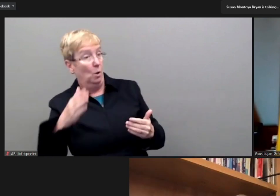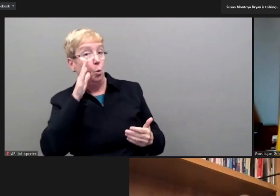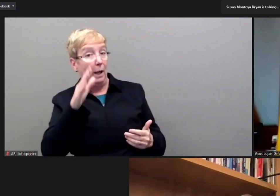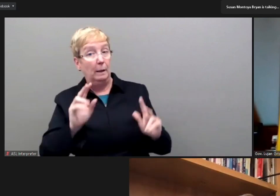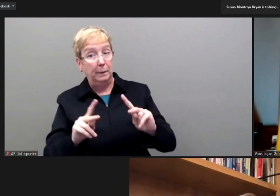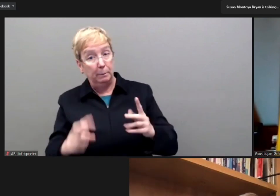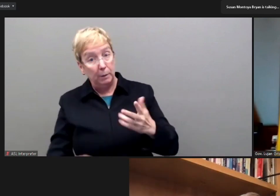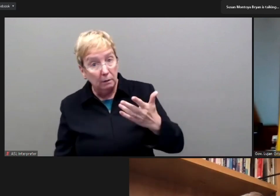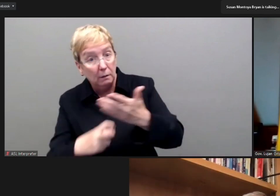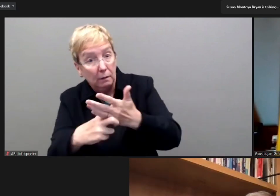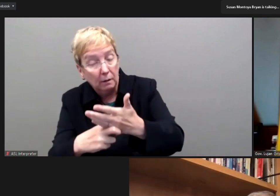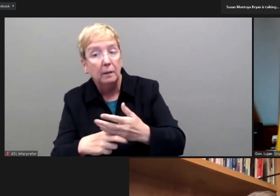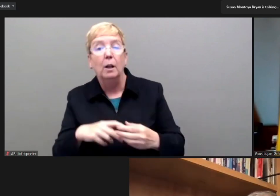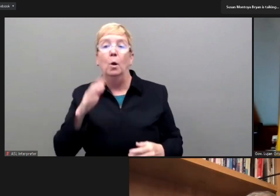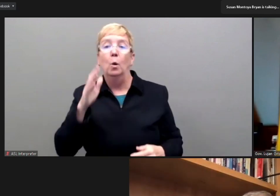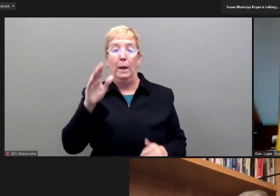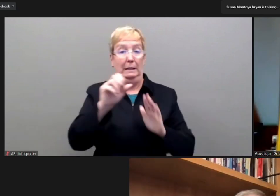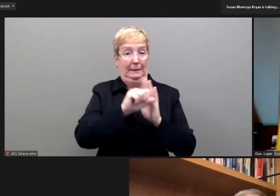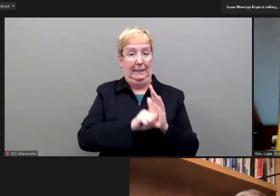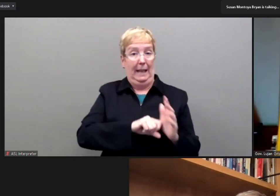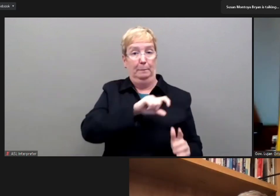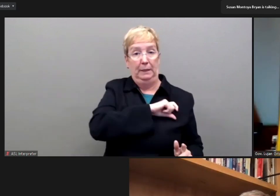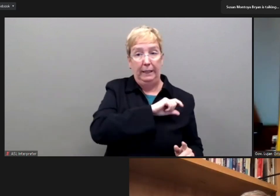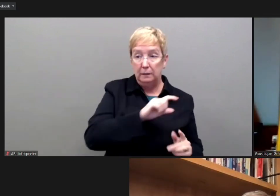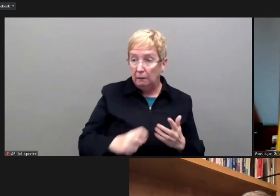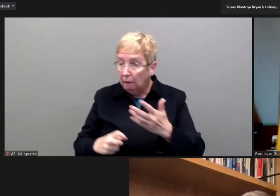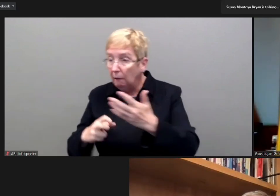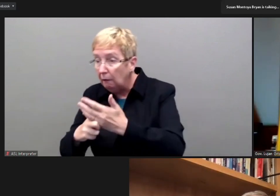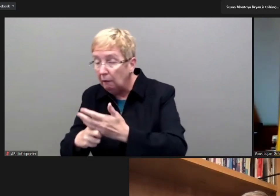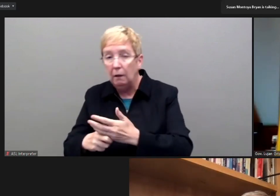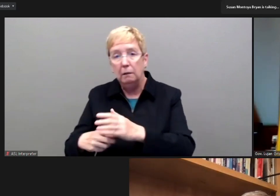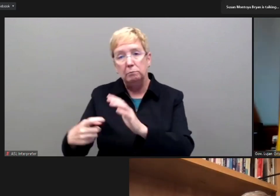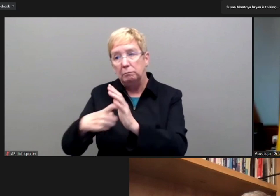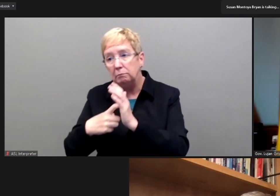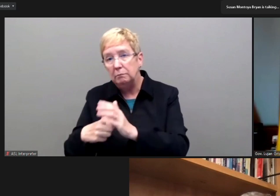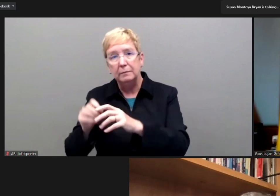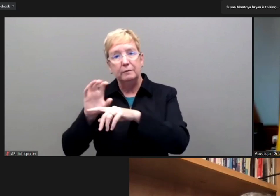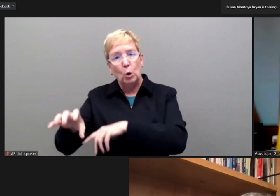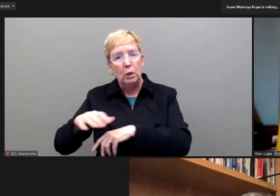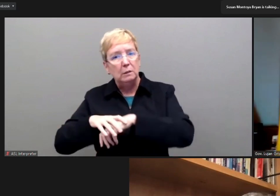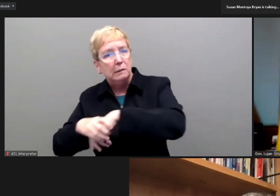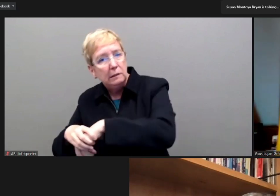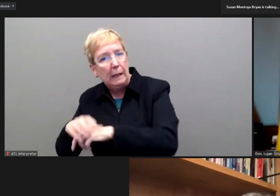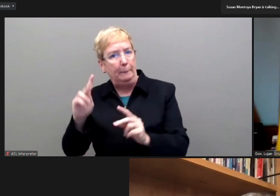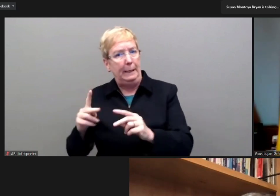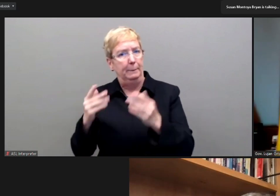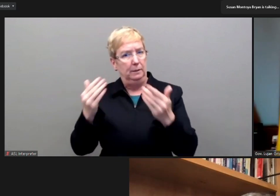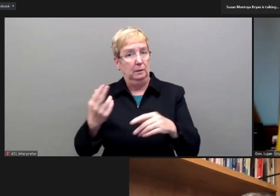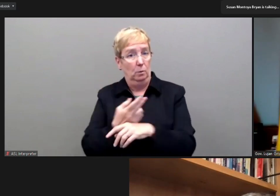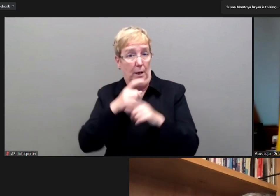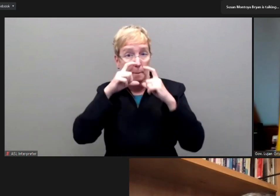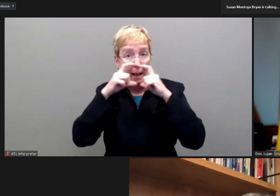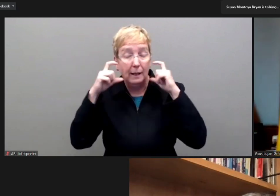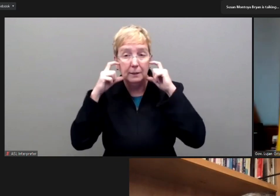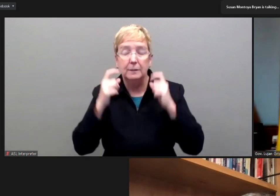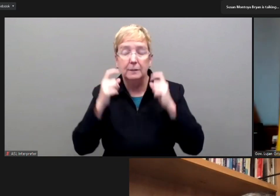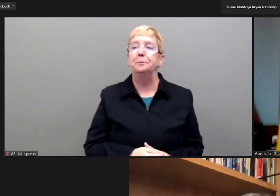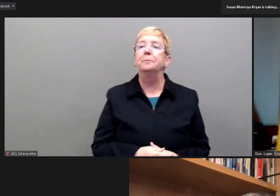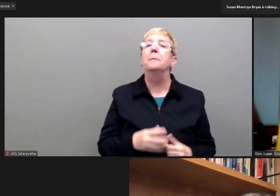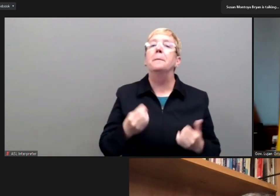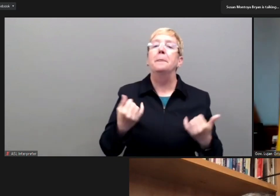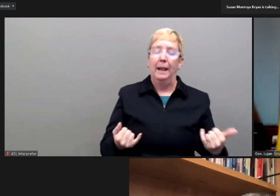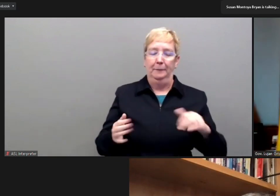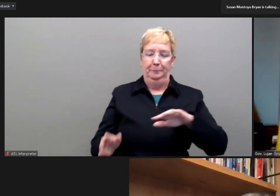asked to enforce that, or how we might go about that? And the second question is, we've had several schools be forced to go